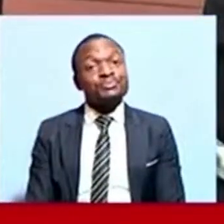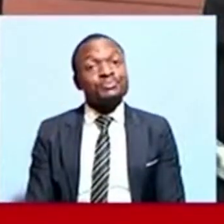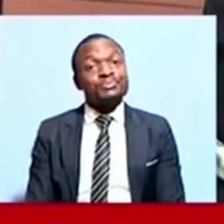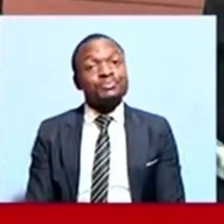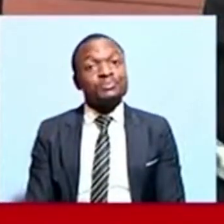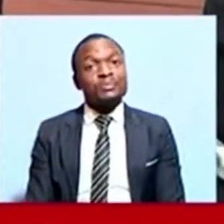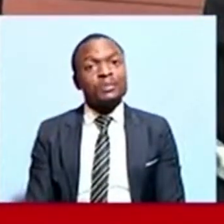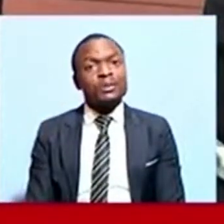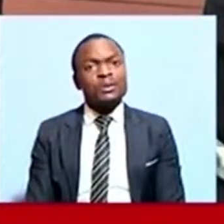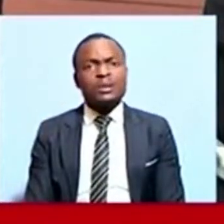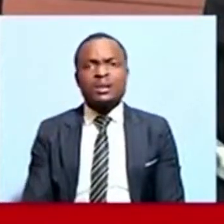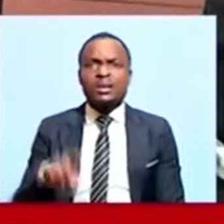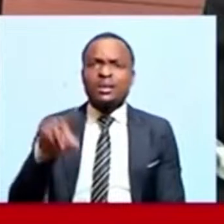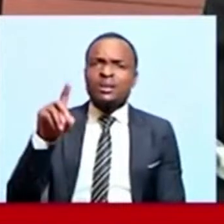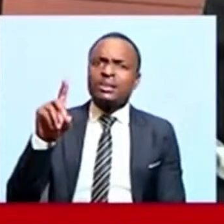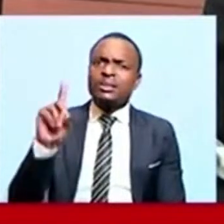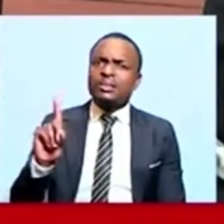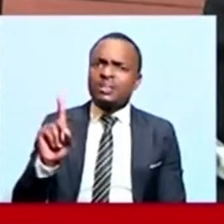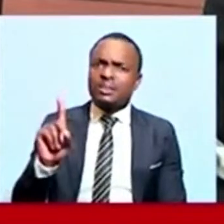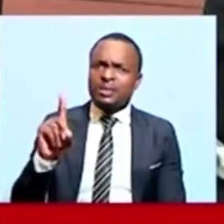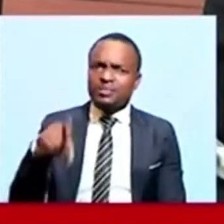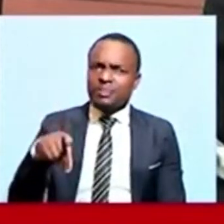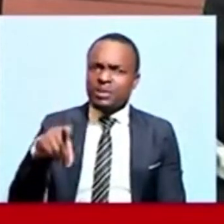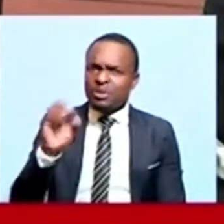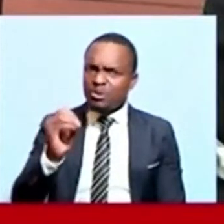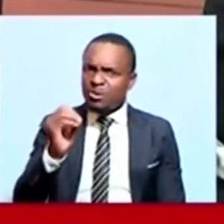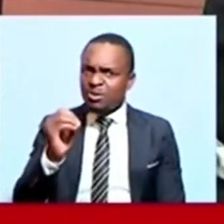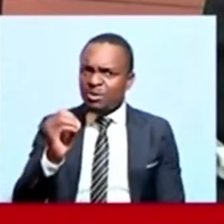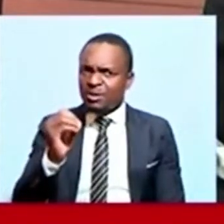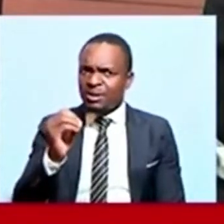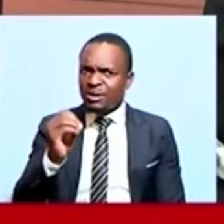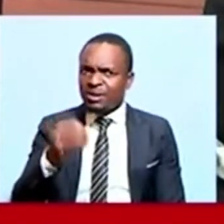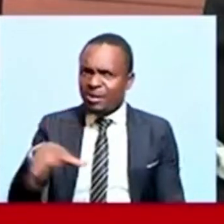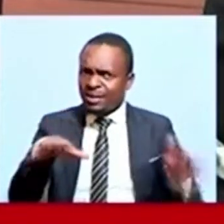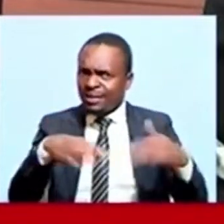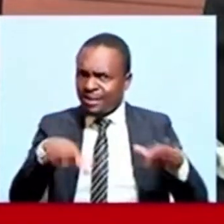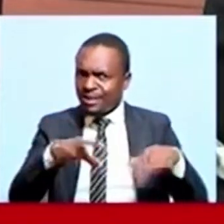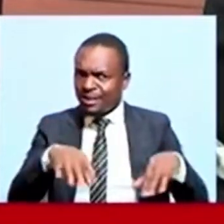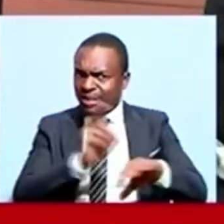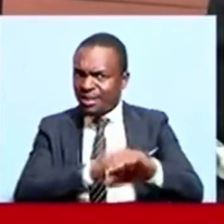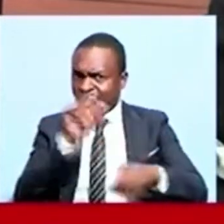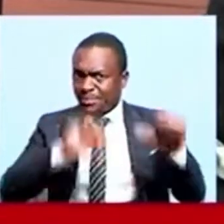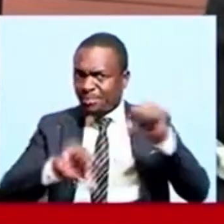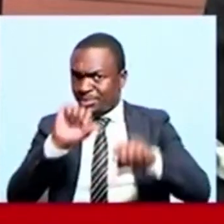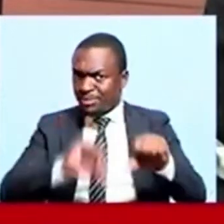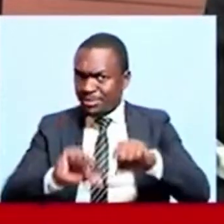So was the DPO around when the audit was taking place?